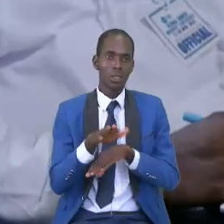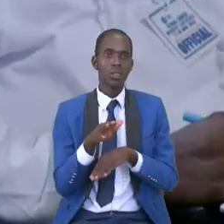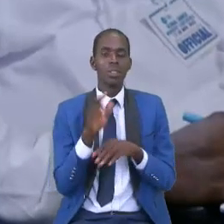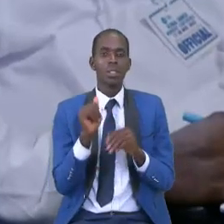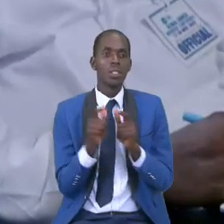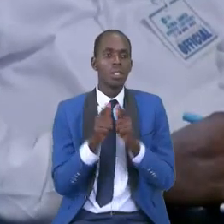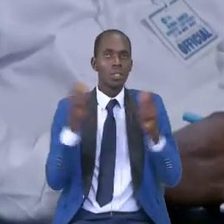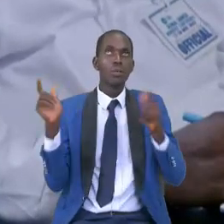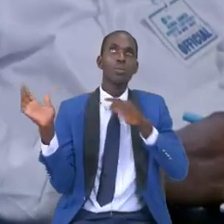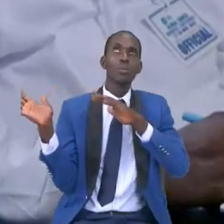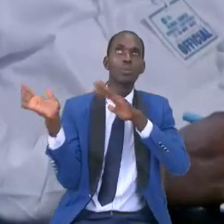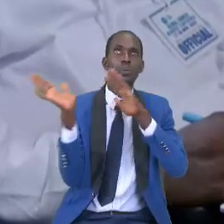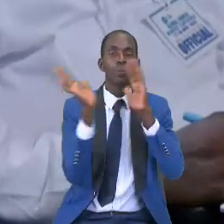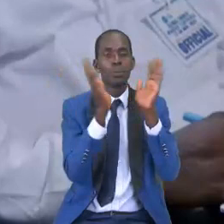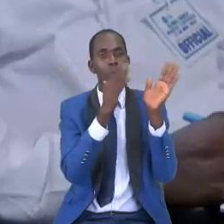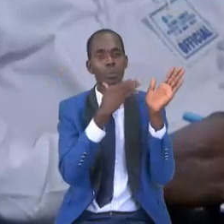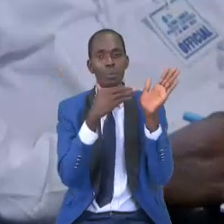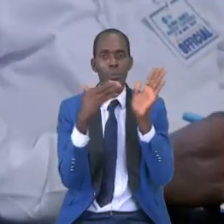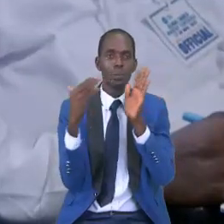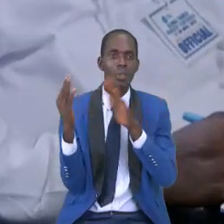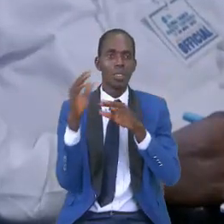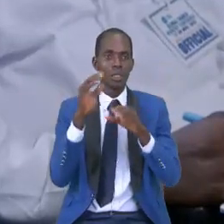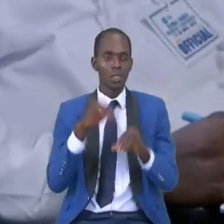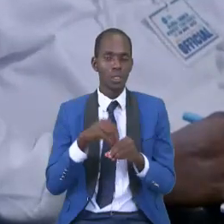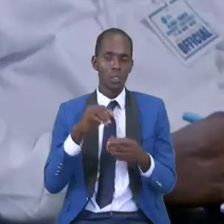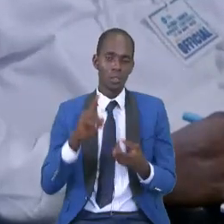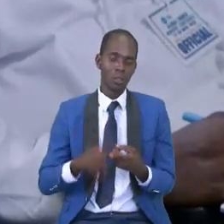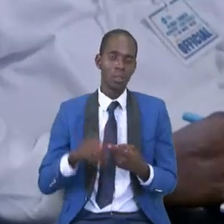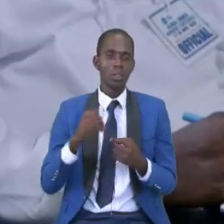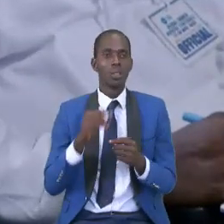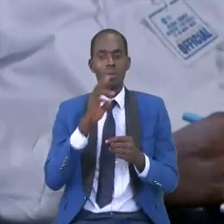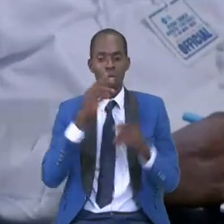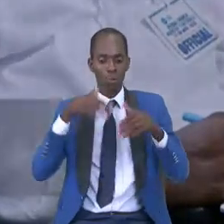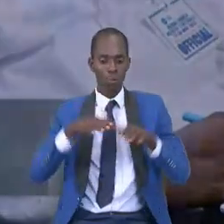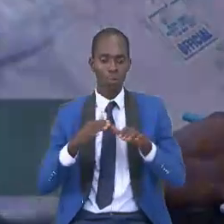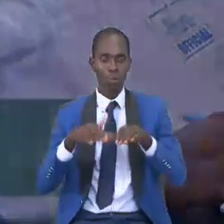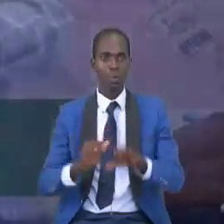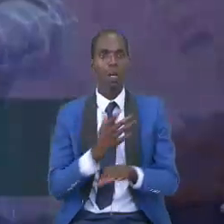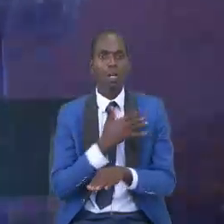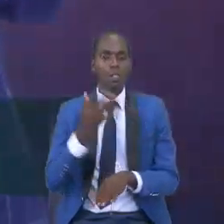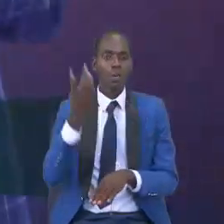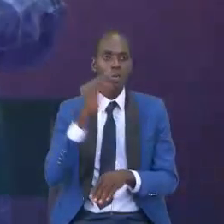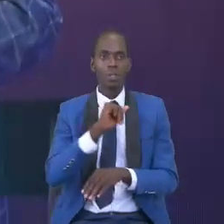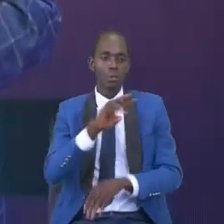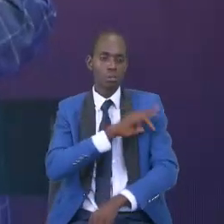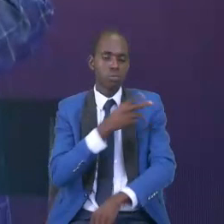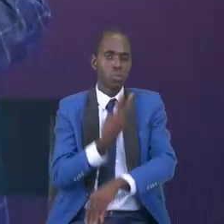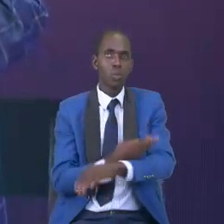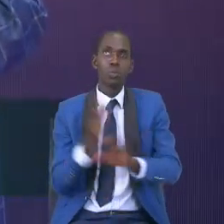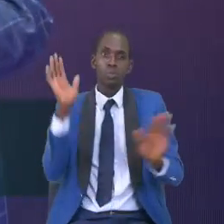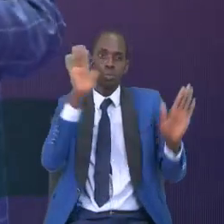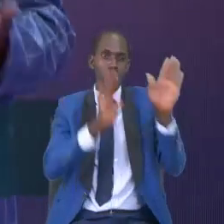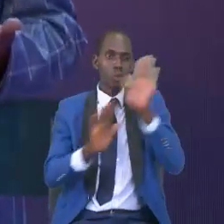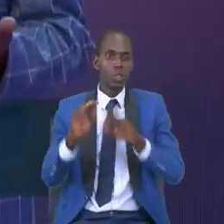great wind into the sea, and there was a mighty tempest in the sea, so